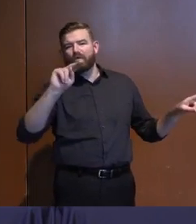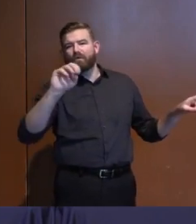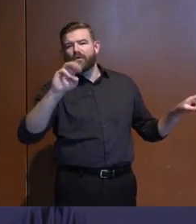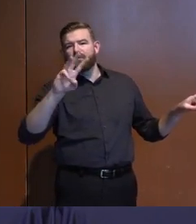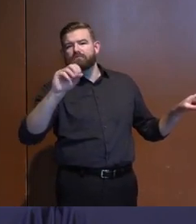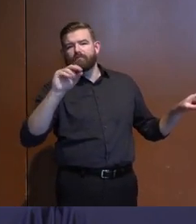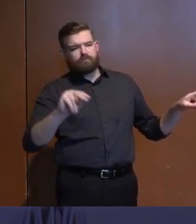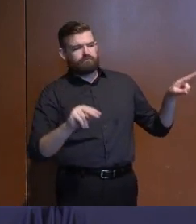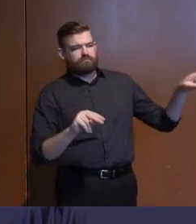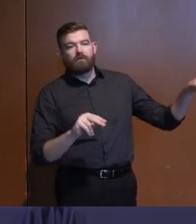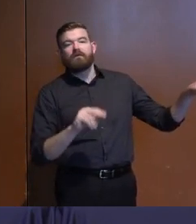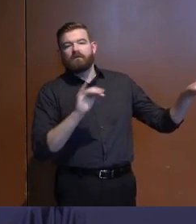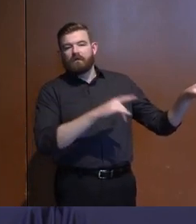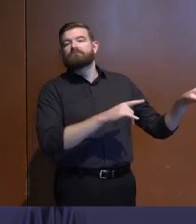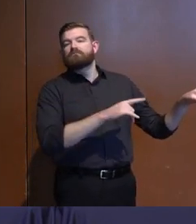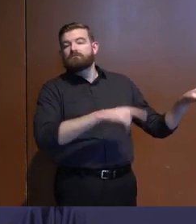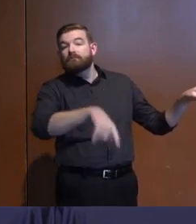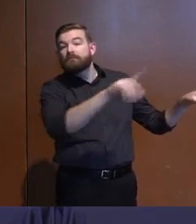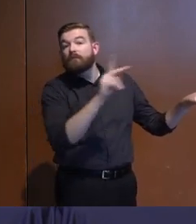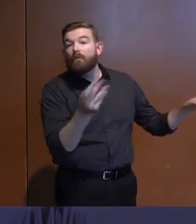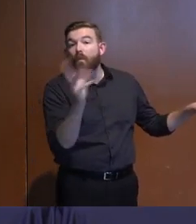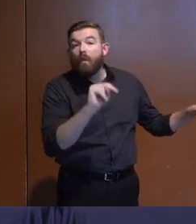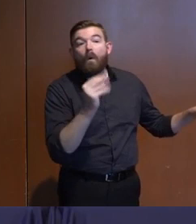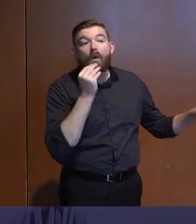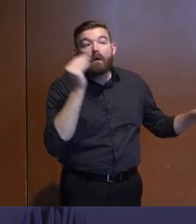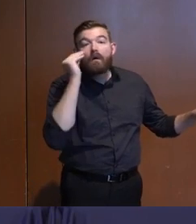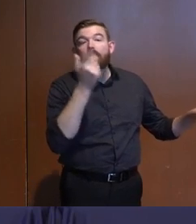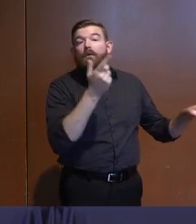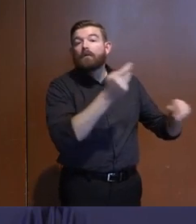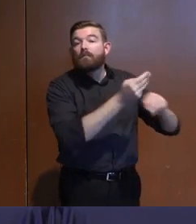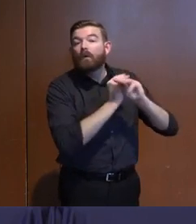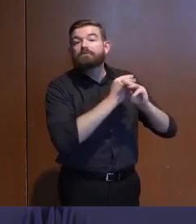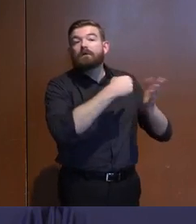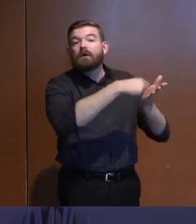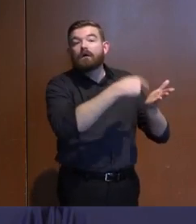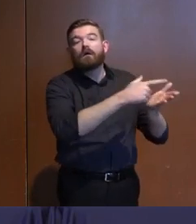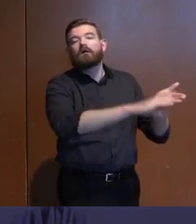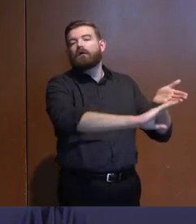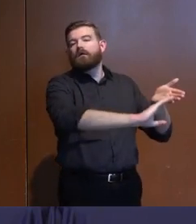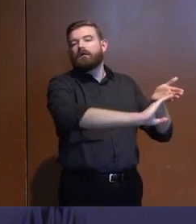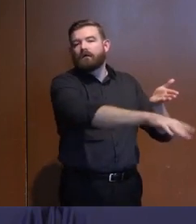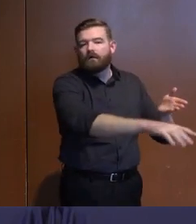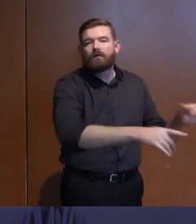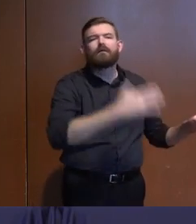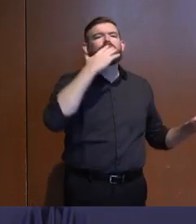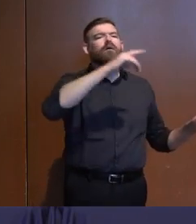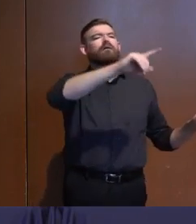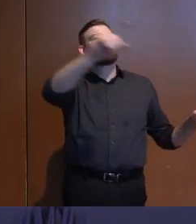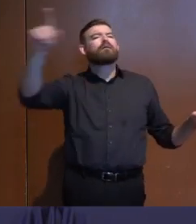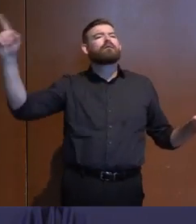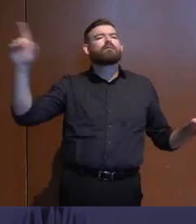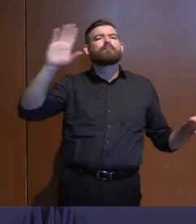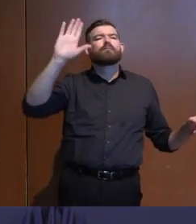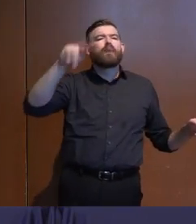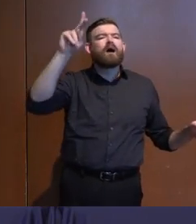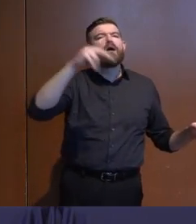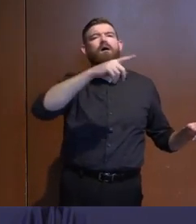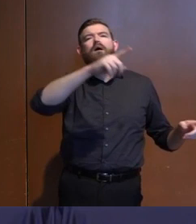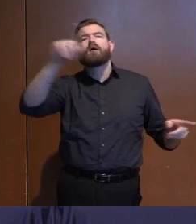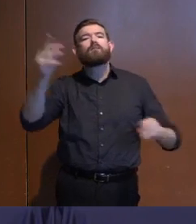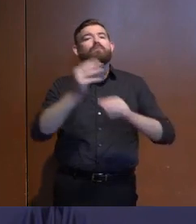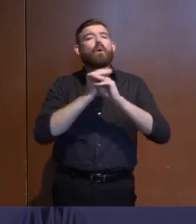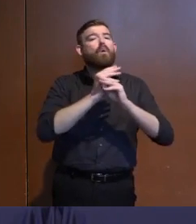their homeowners. And I thank the national lenders who are part of that agreement for working with us, as well as with all